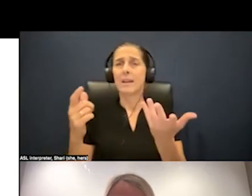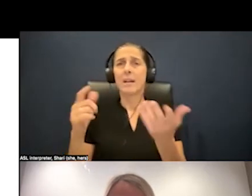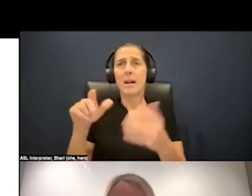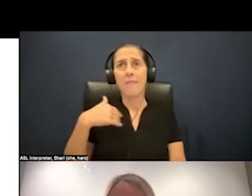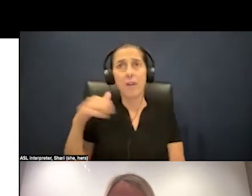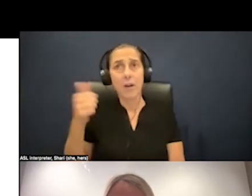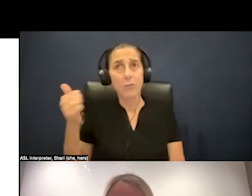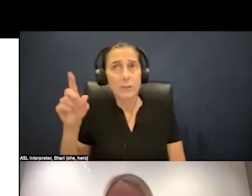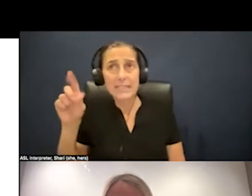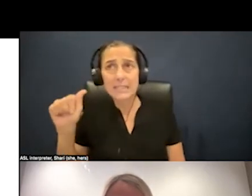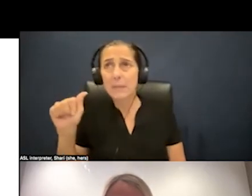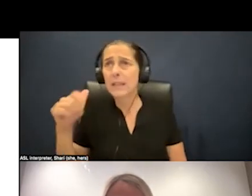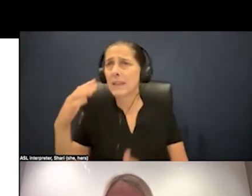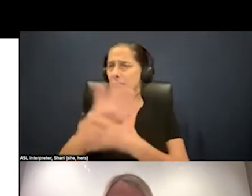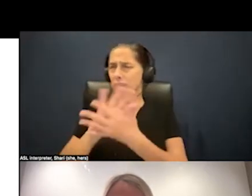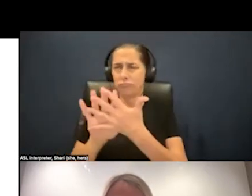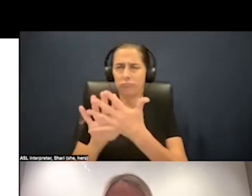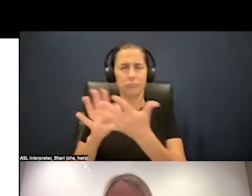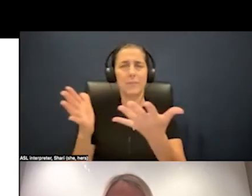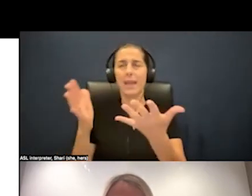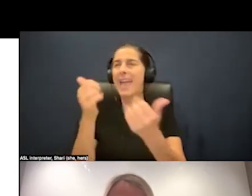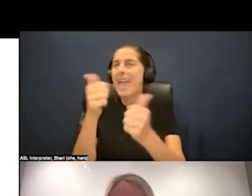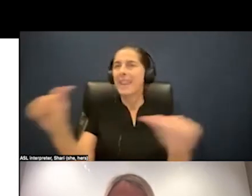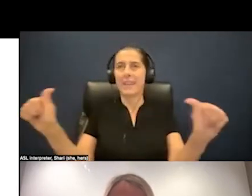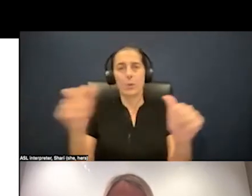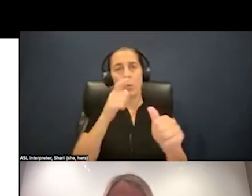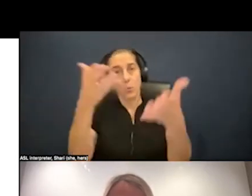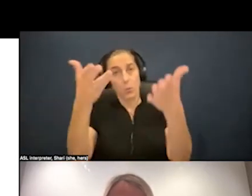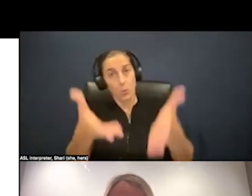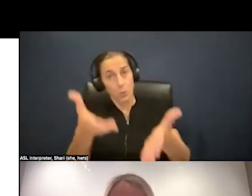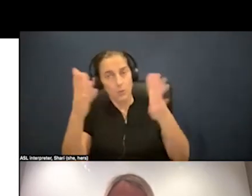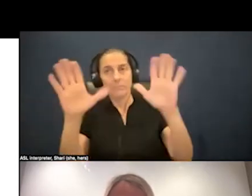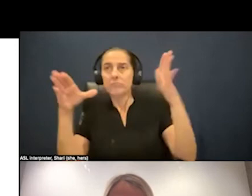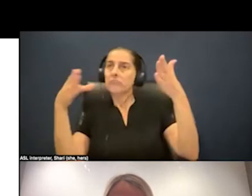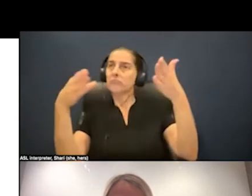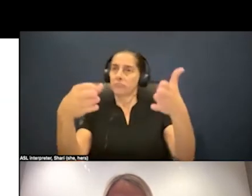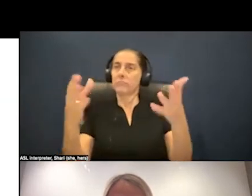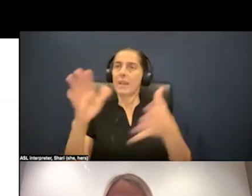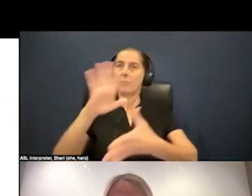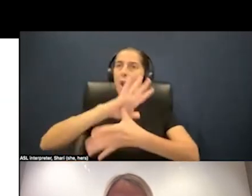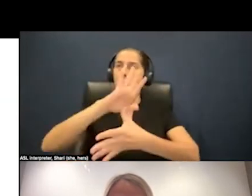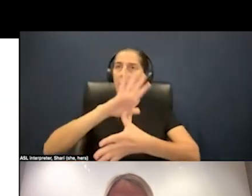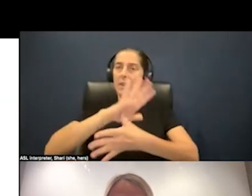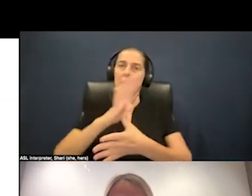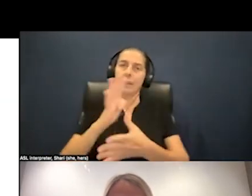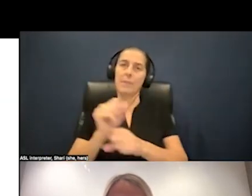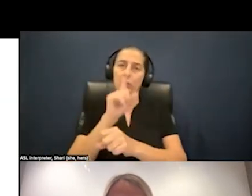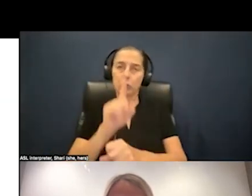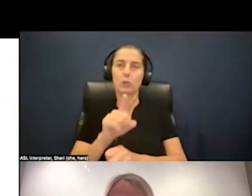be prioritized in your process of accessing care.